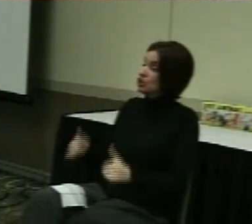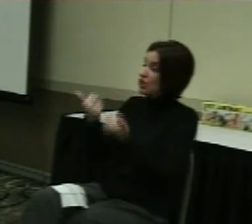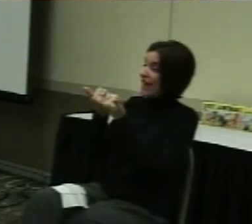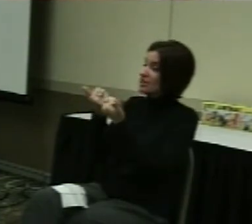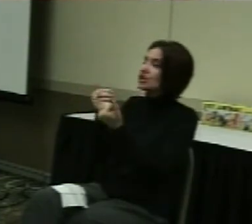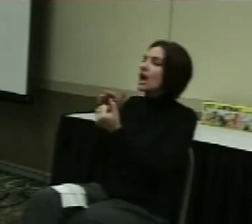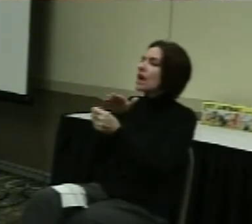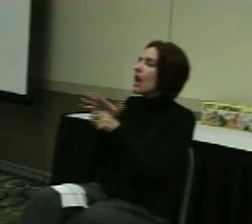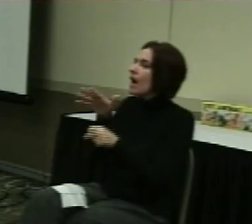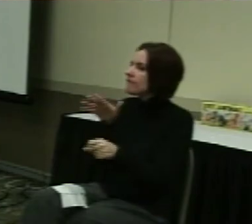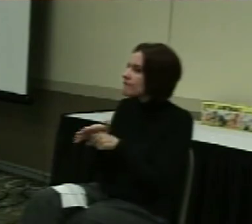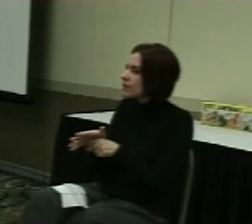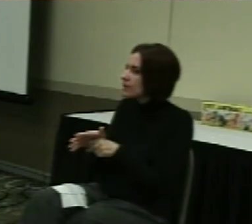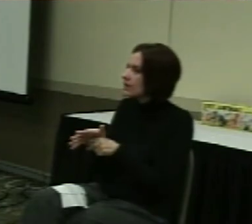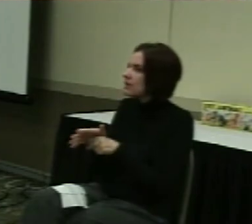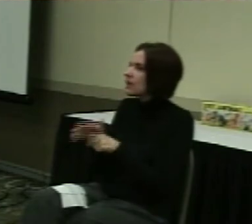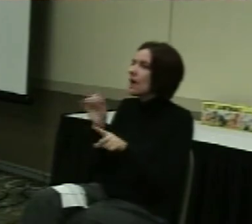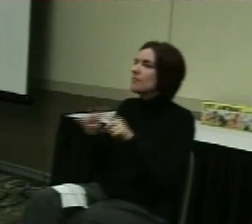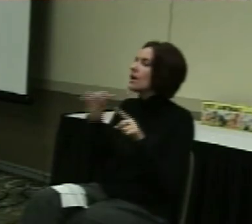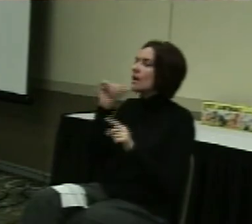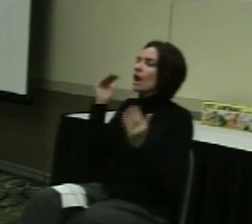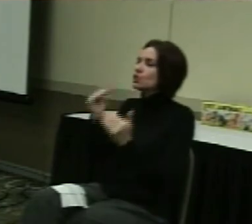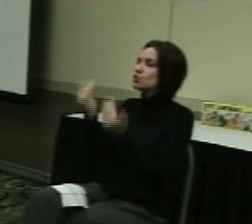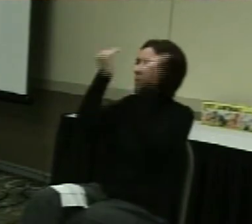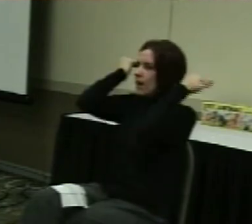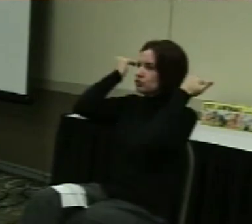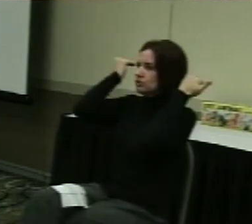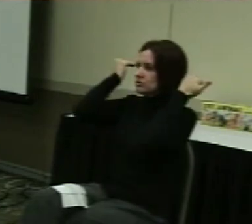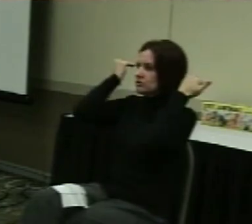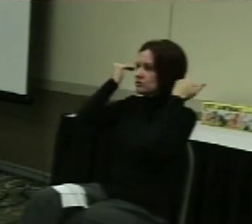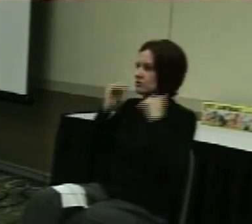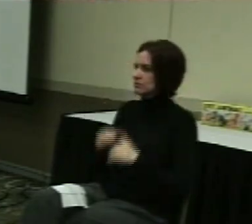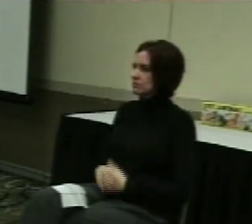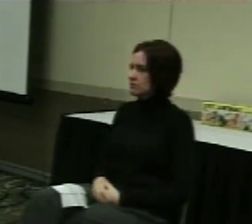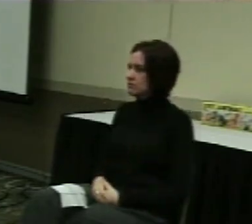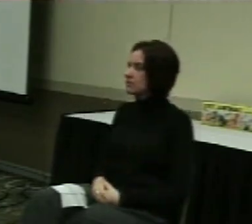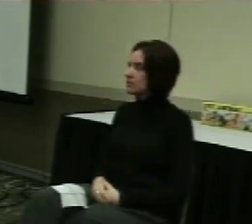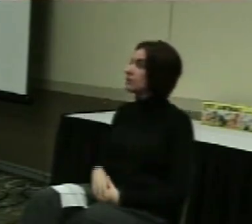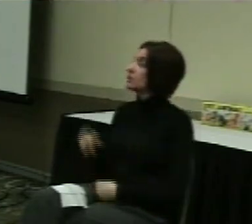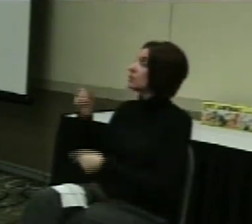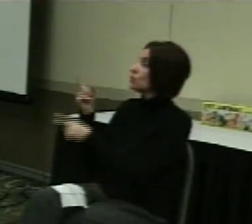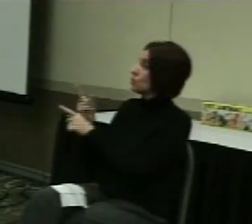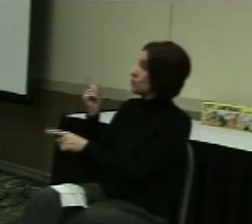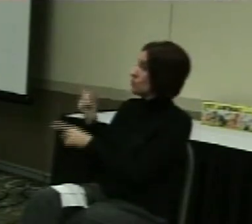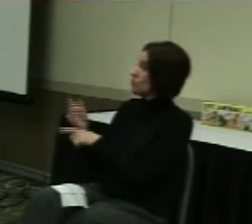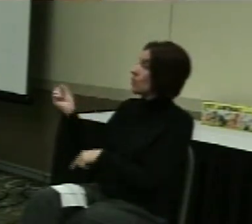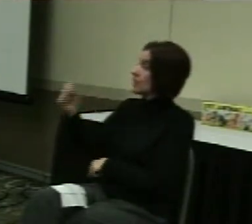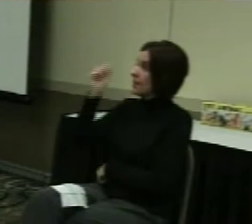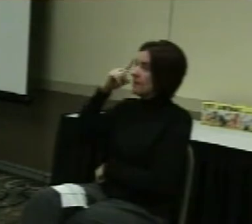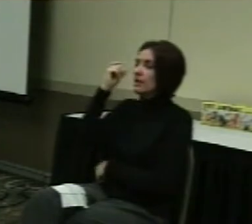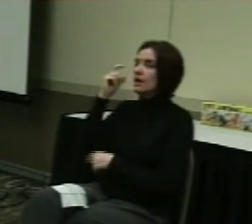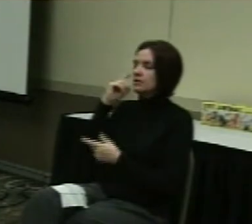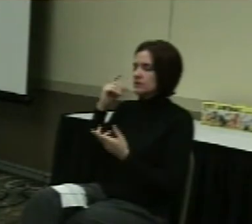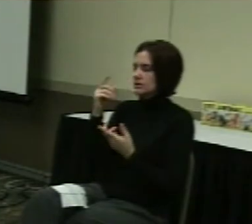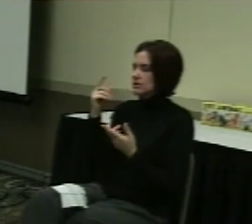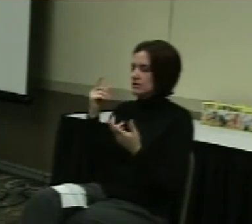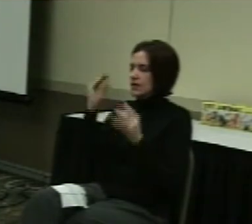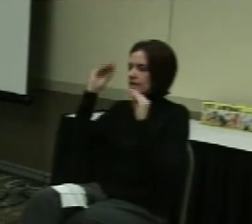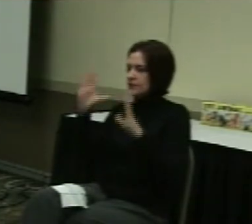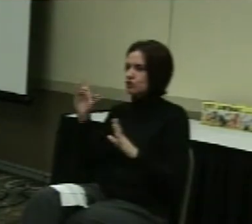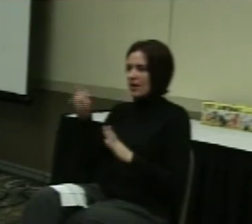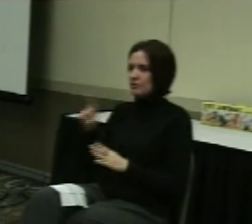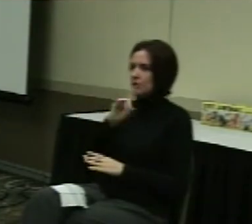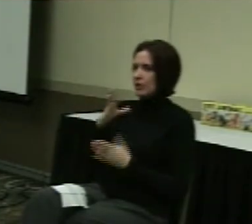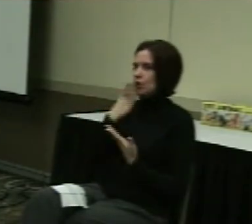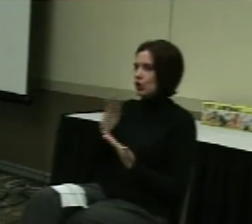too challenging for the children to be engaged? Excellent point, because it's such a discerning. Teachers have to be